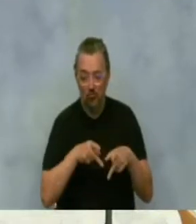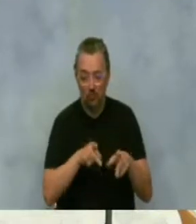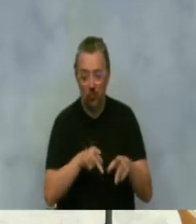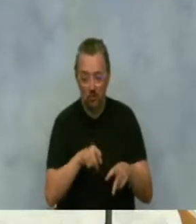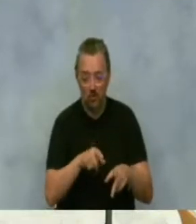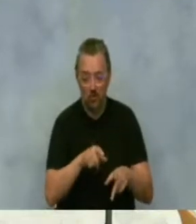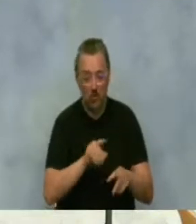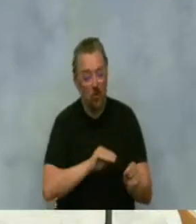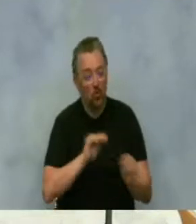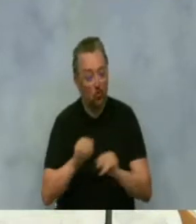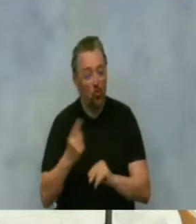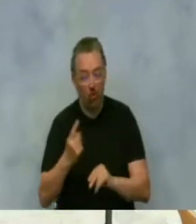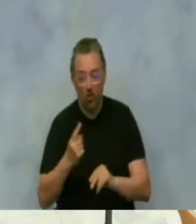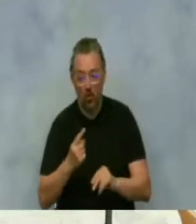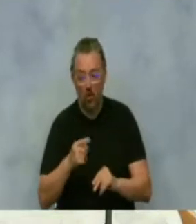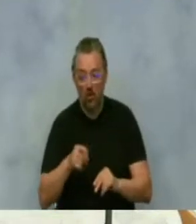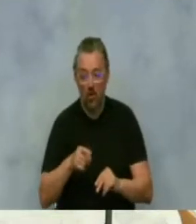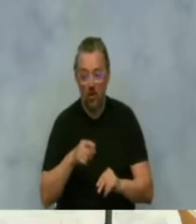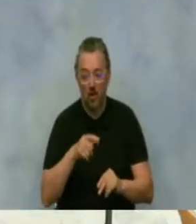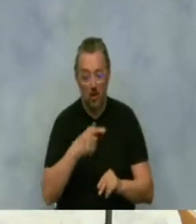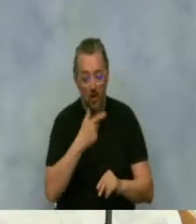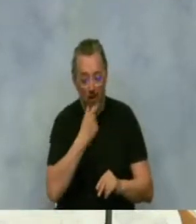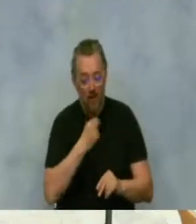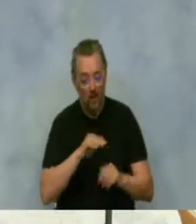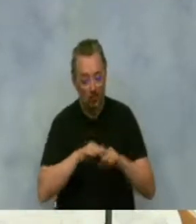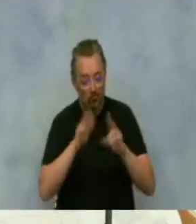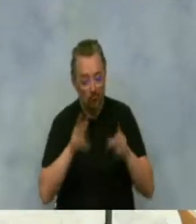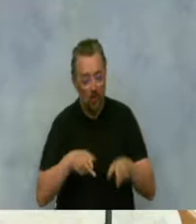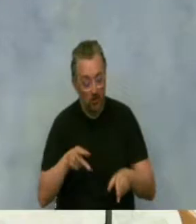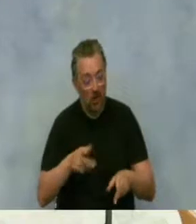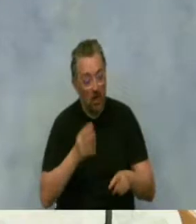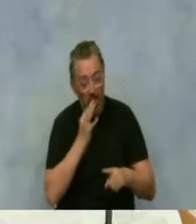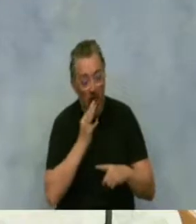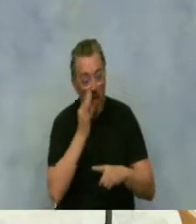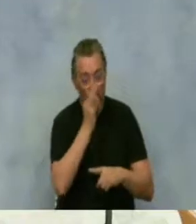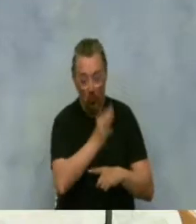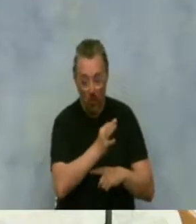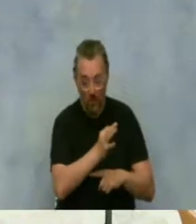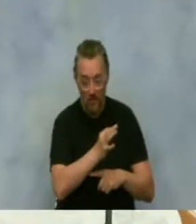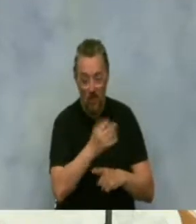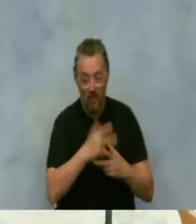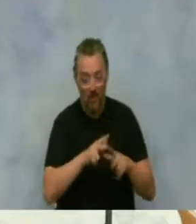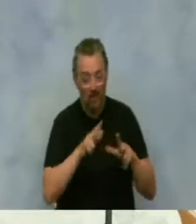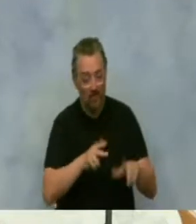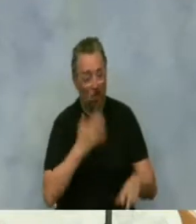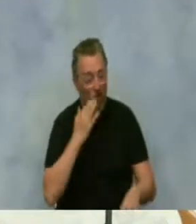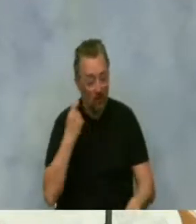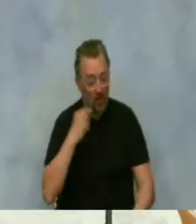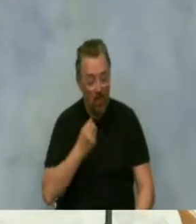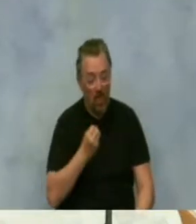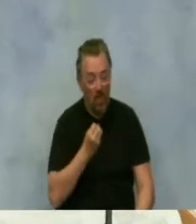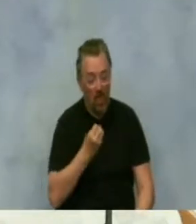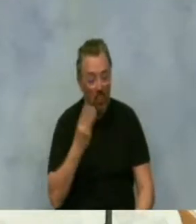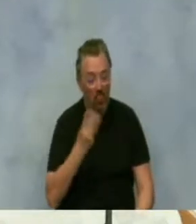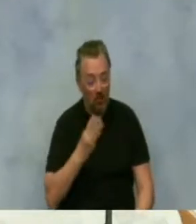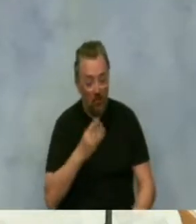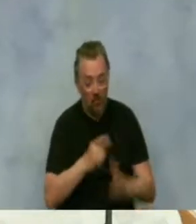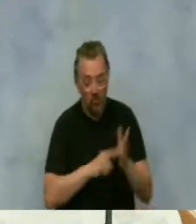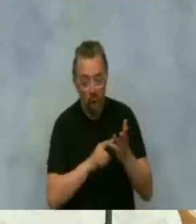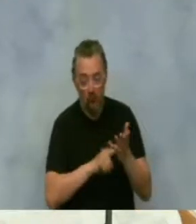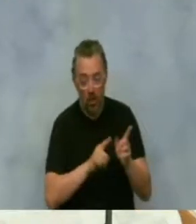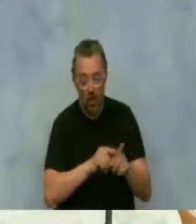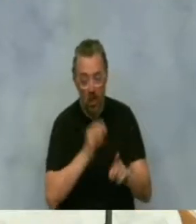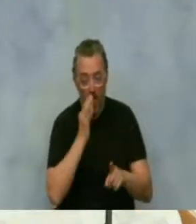Shed. Carluke Men's Shed submitted a request which was validated on the 13th of July, and the request is